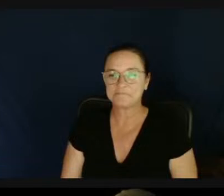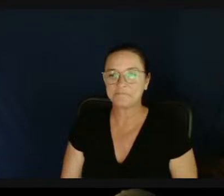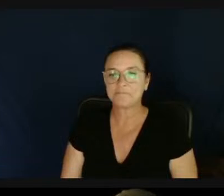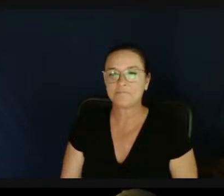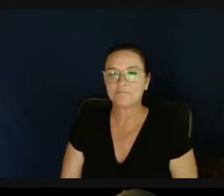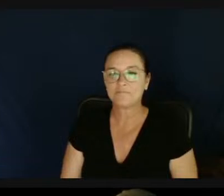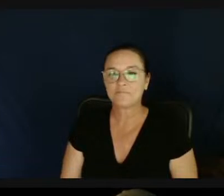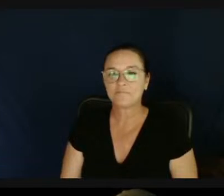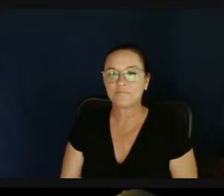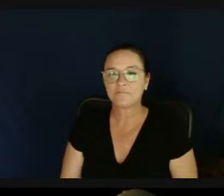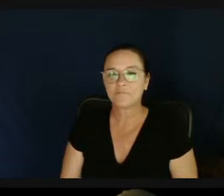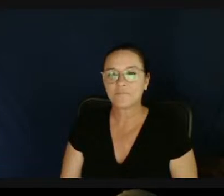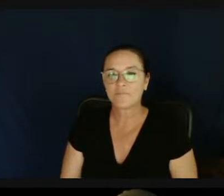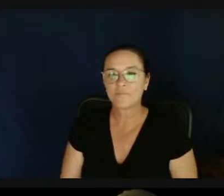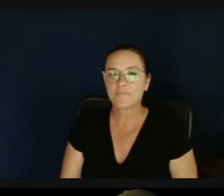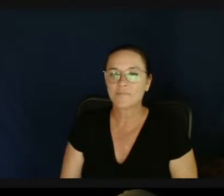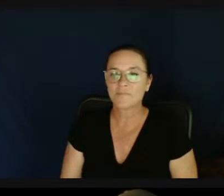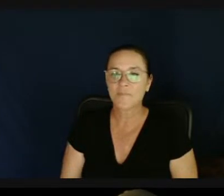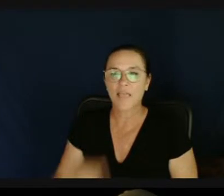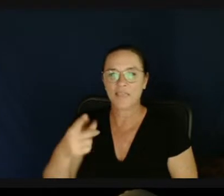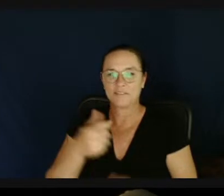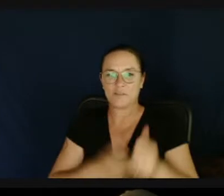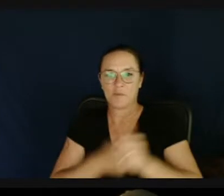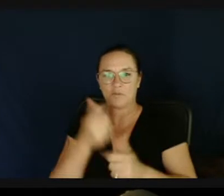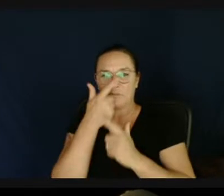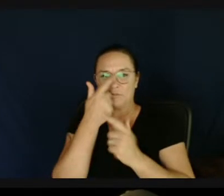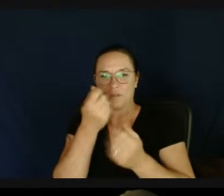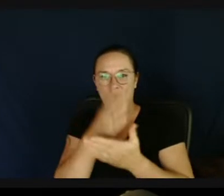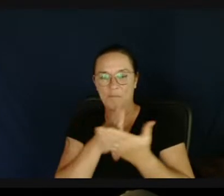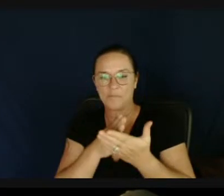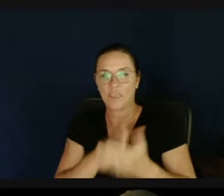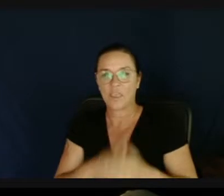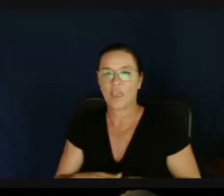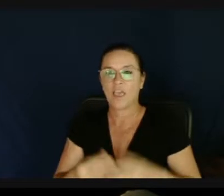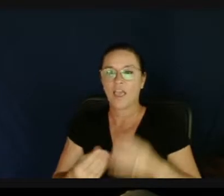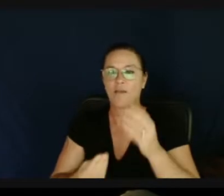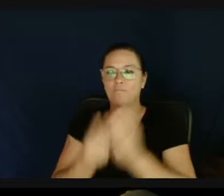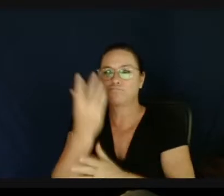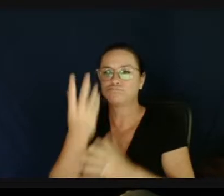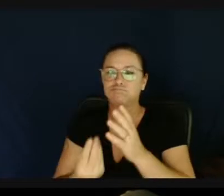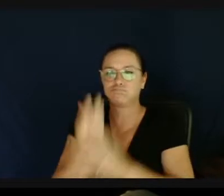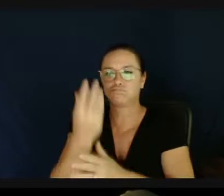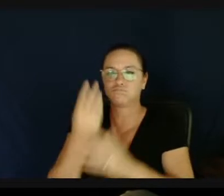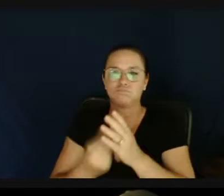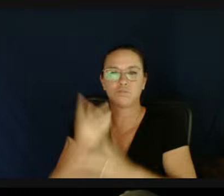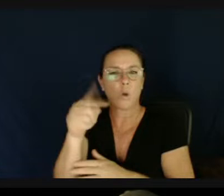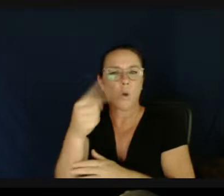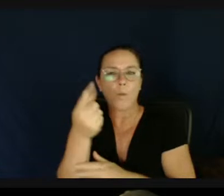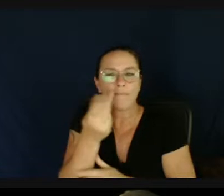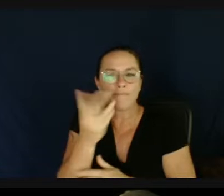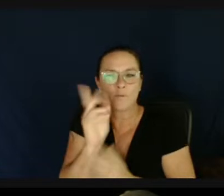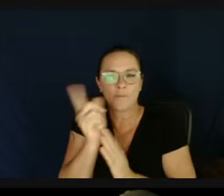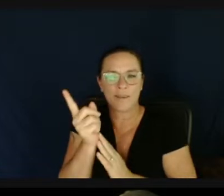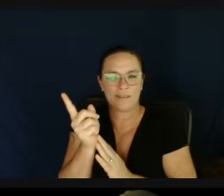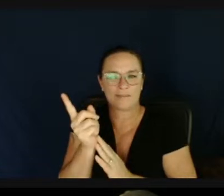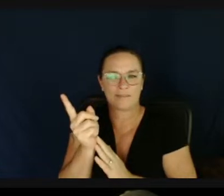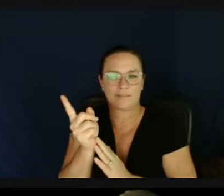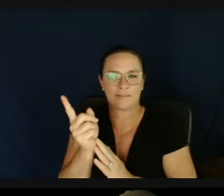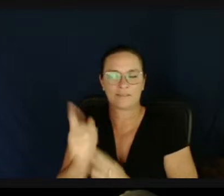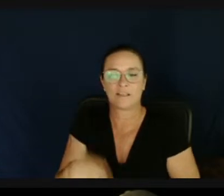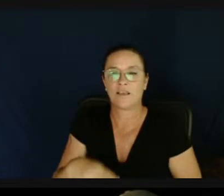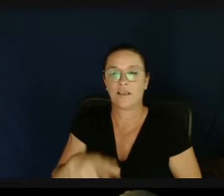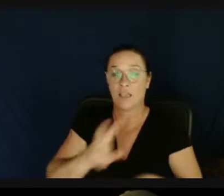so this is the most interesting part here. The fountain remained high for only a few minutes.